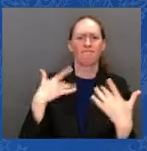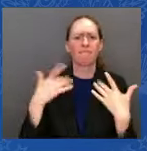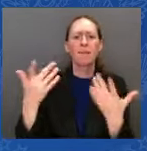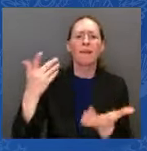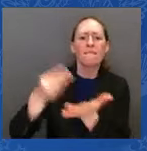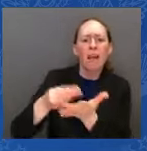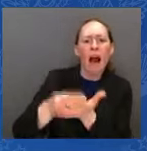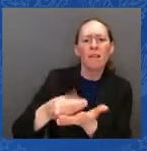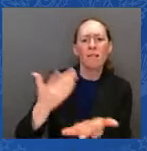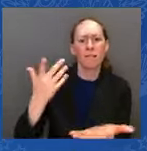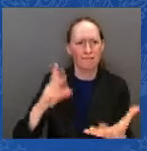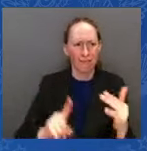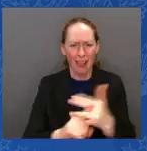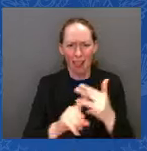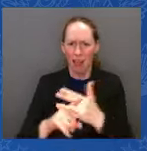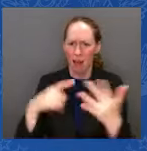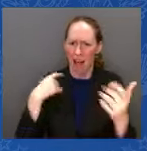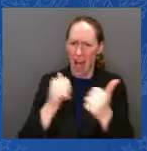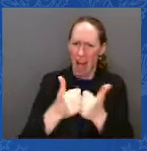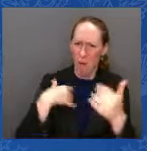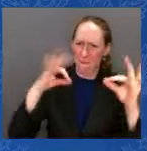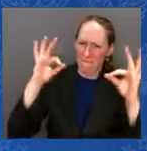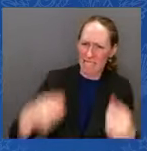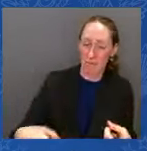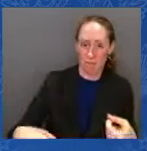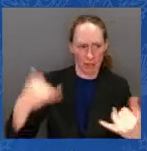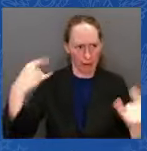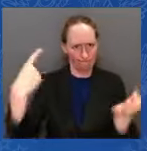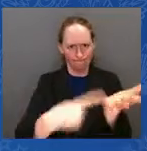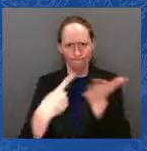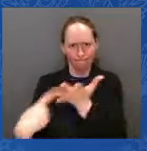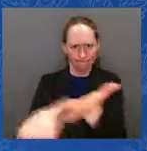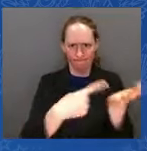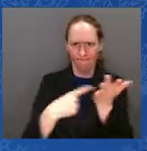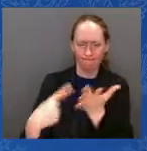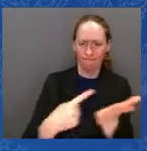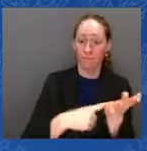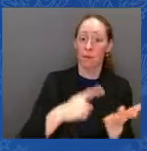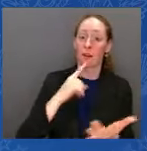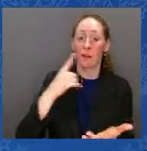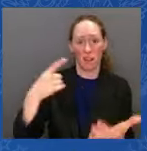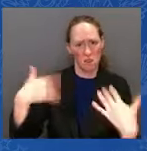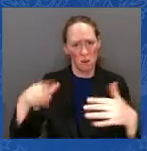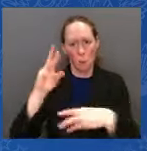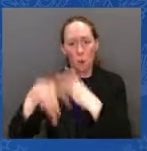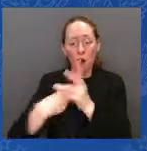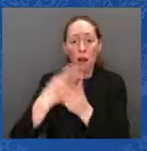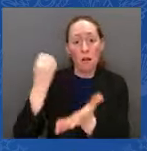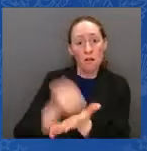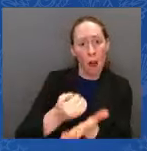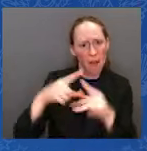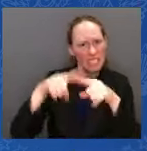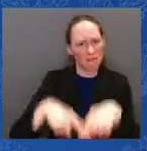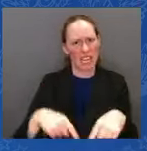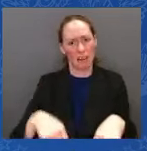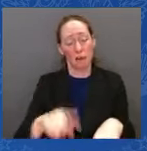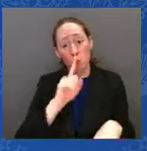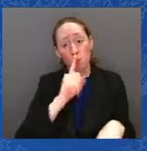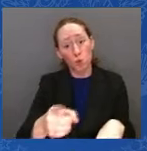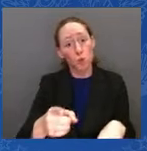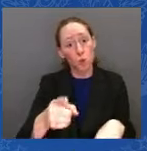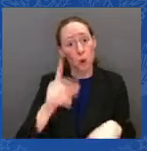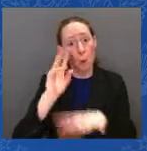American economy and, quite frankly, for the world economy. And that's not hyperbole, for the world economy. It's important for the American people to know what's